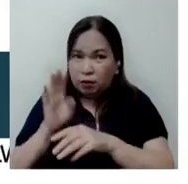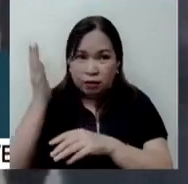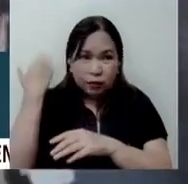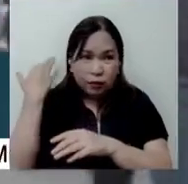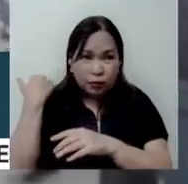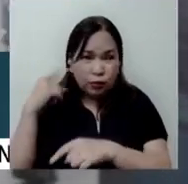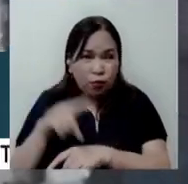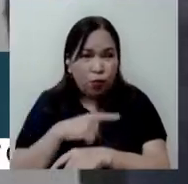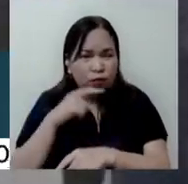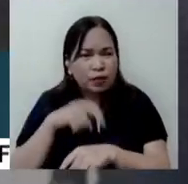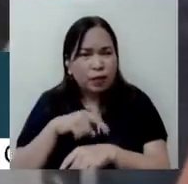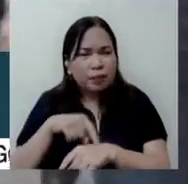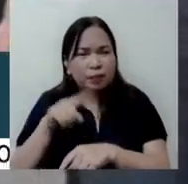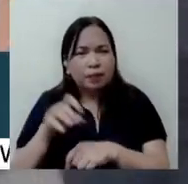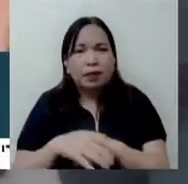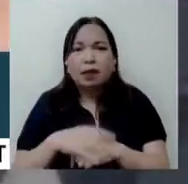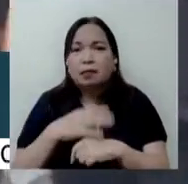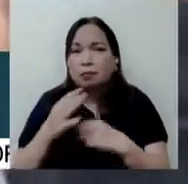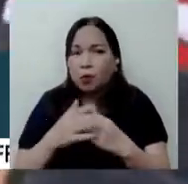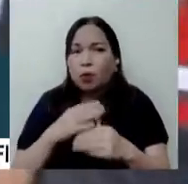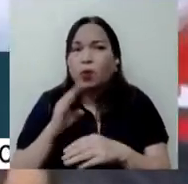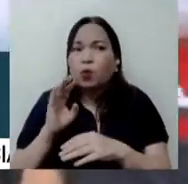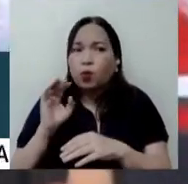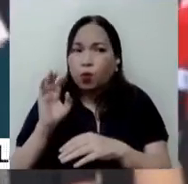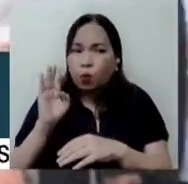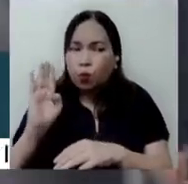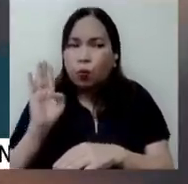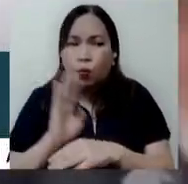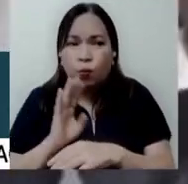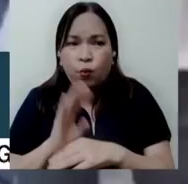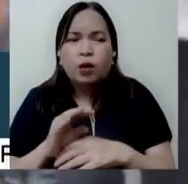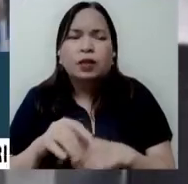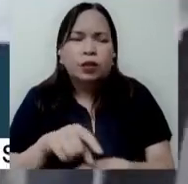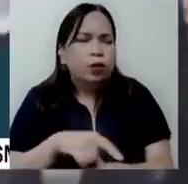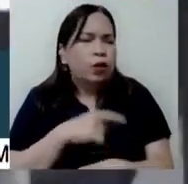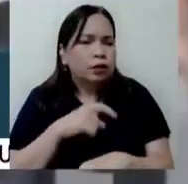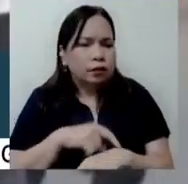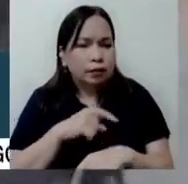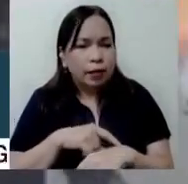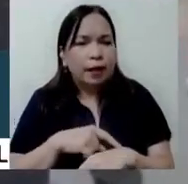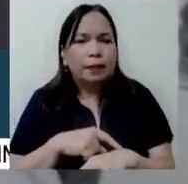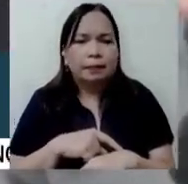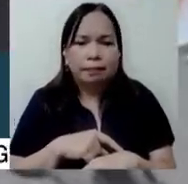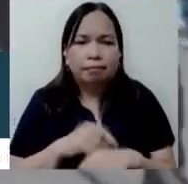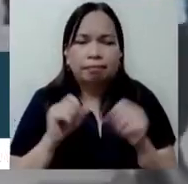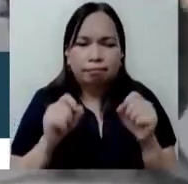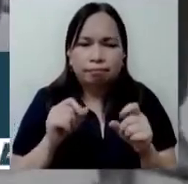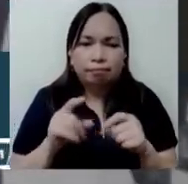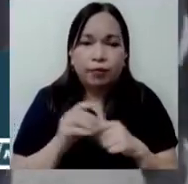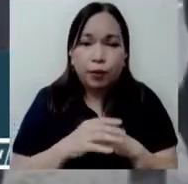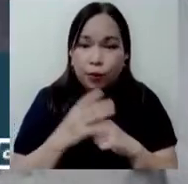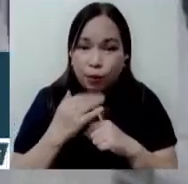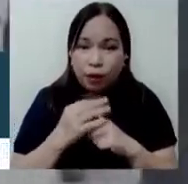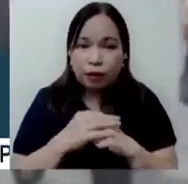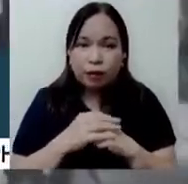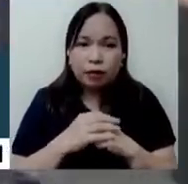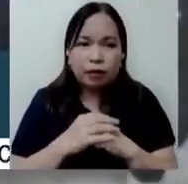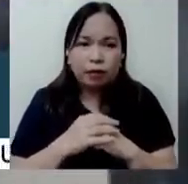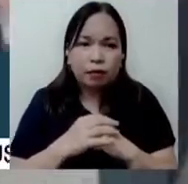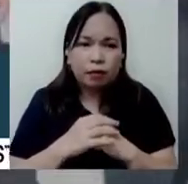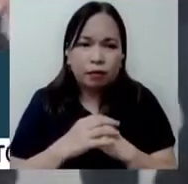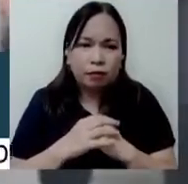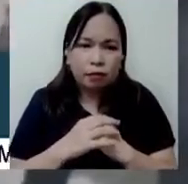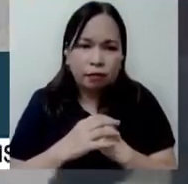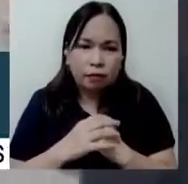of the owners here have been operating for very long years now because these mills are inside the intercity